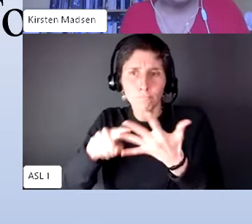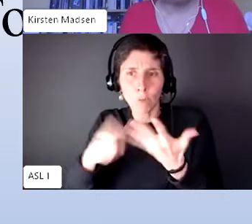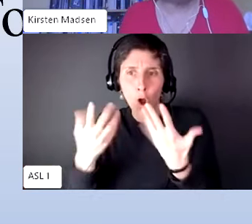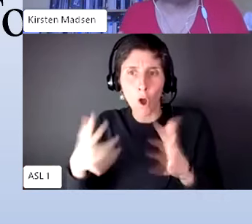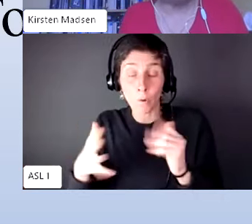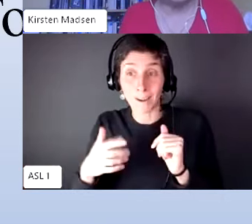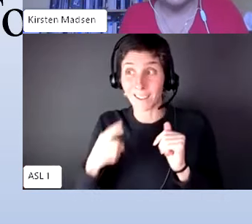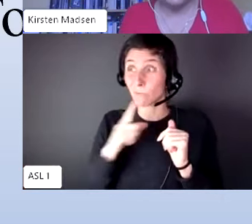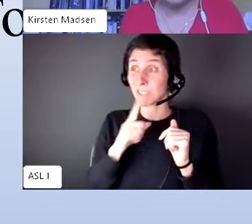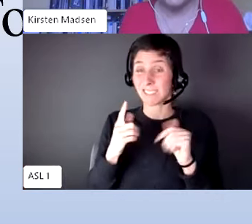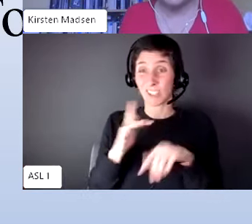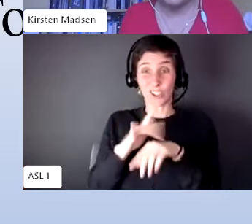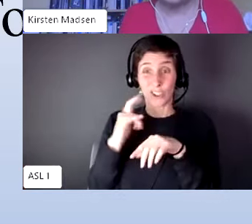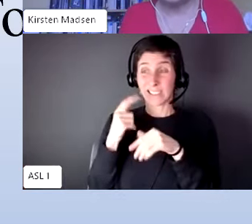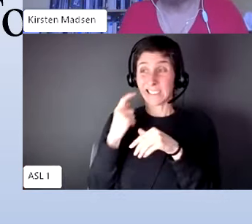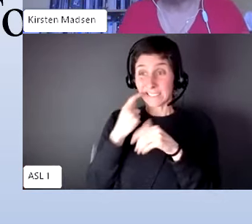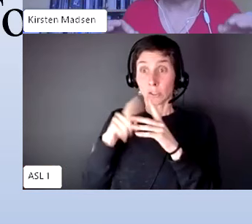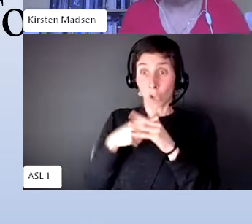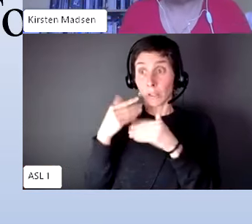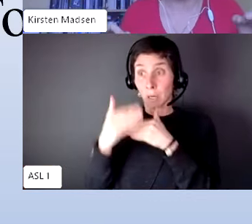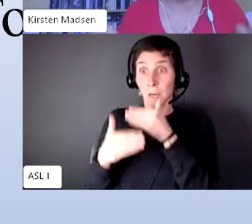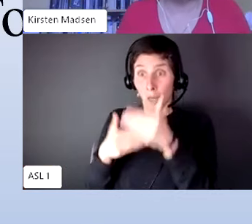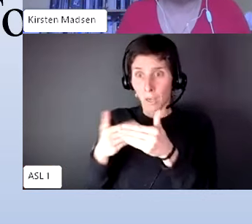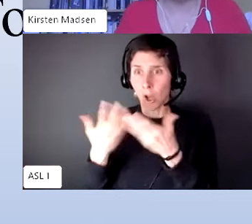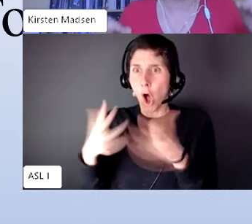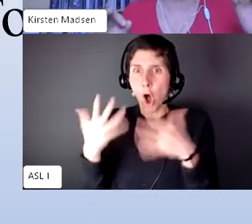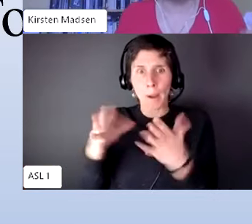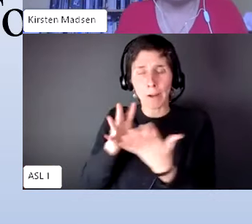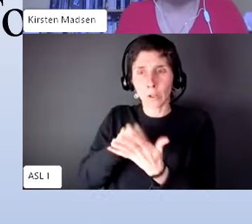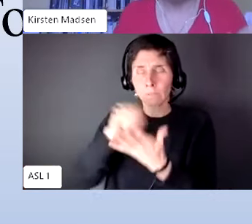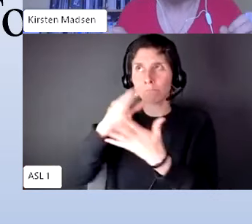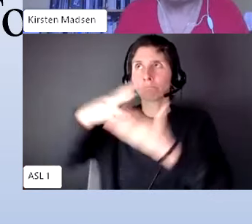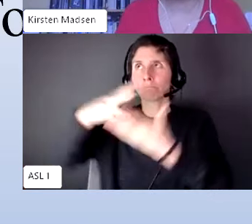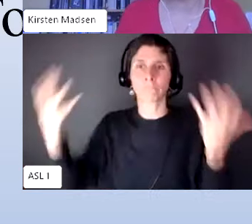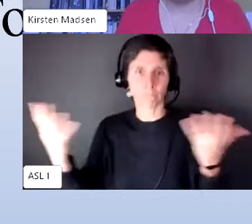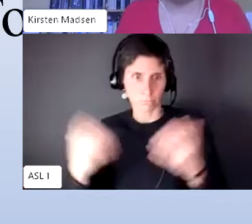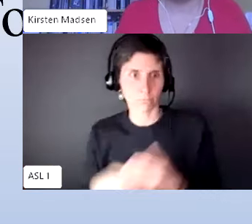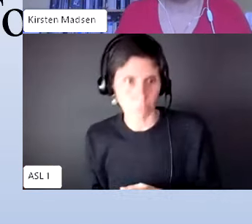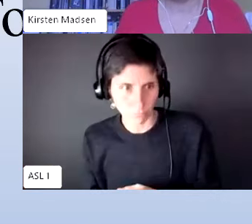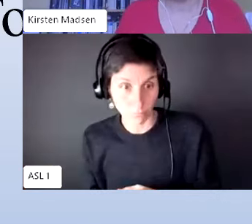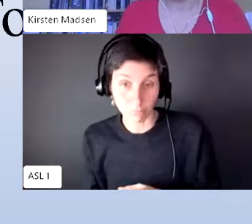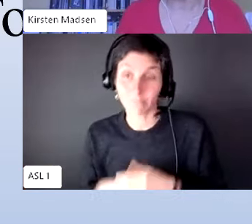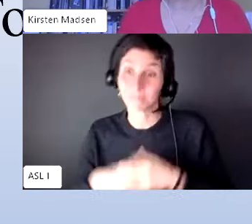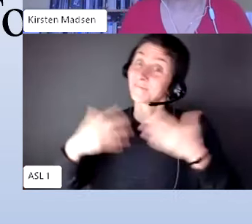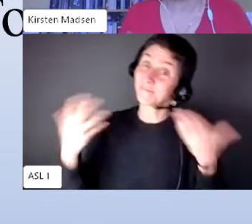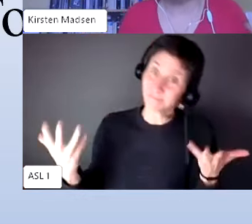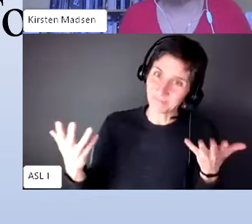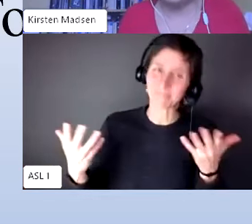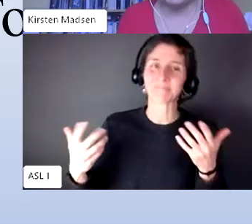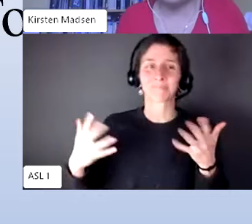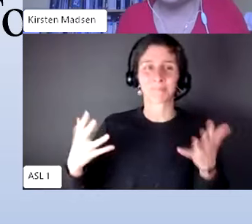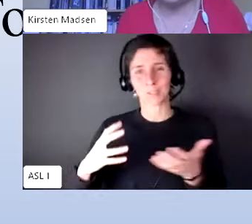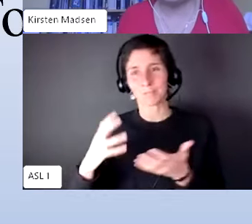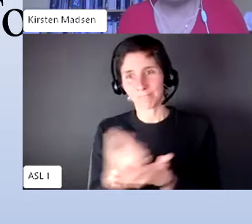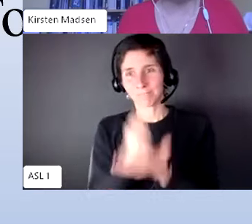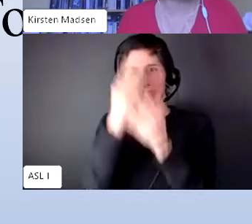days of the implementation project, we are learning a lot. Hence why we wanted to start